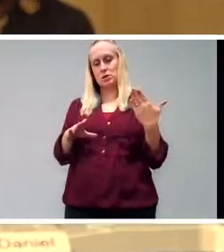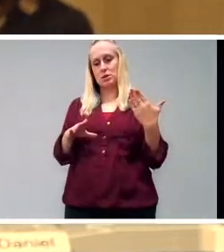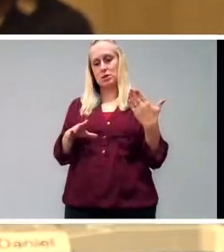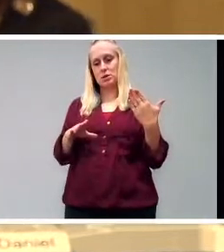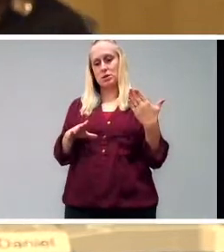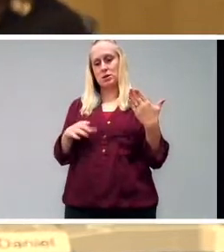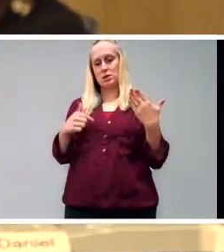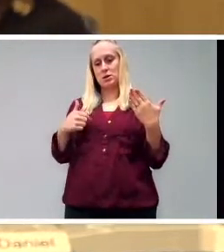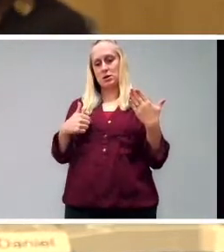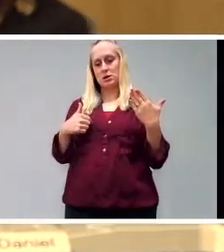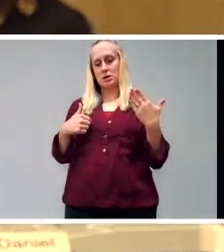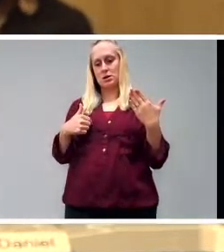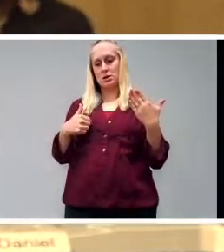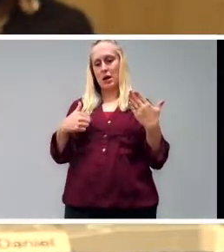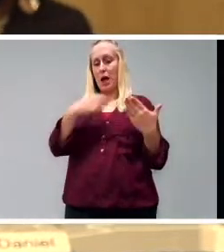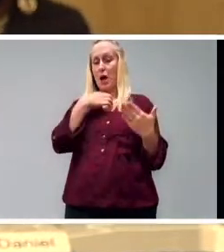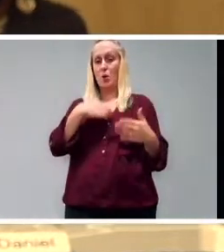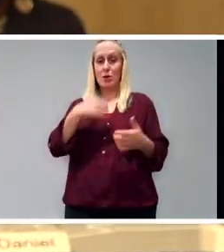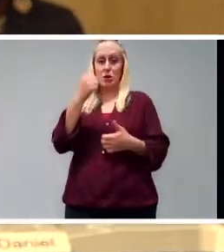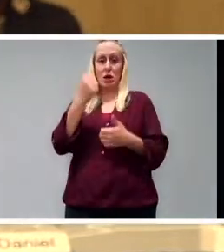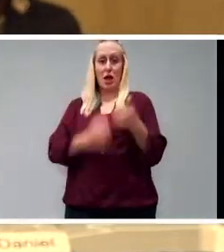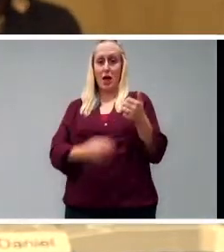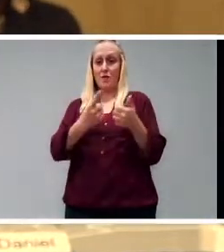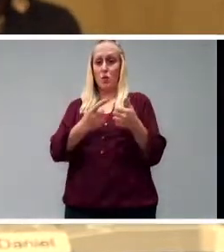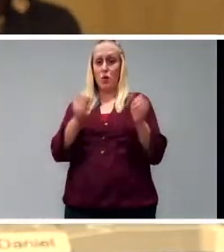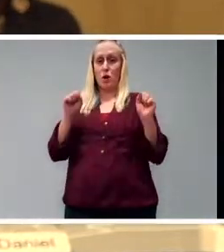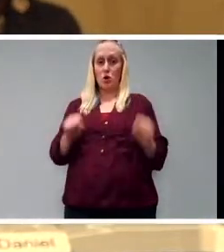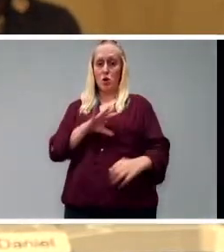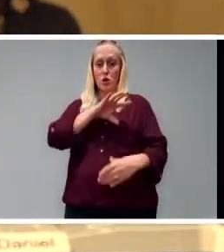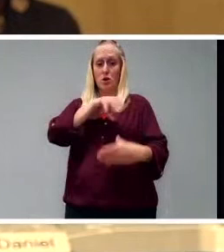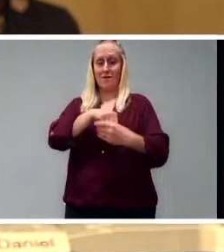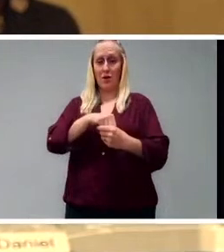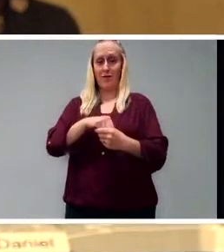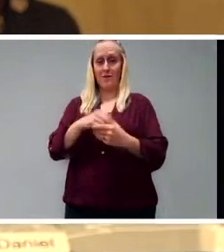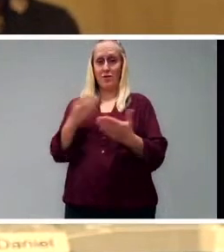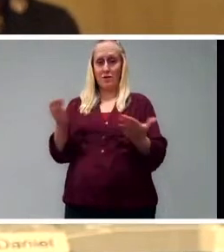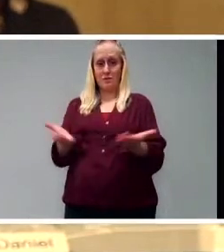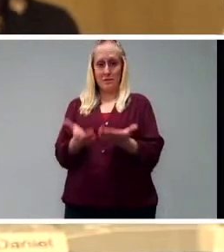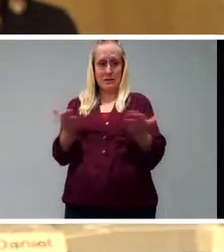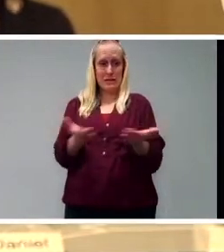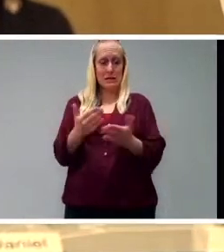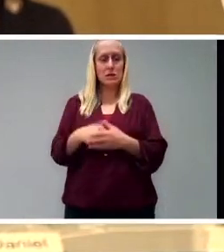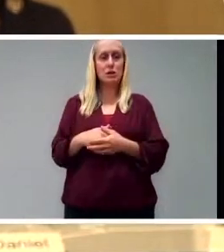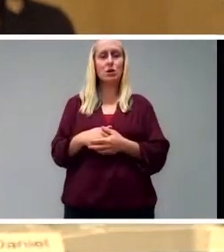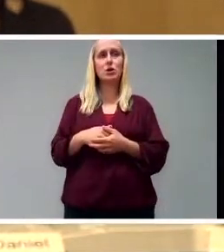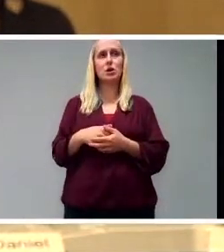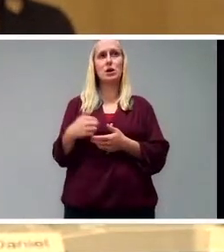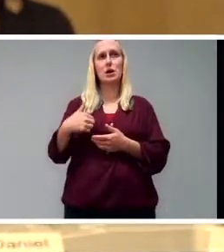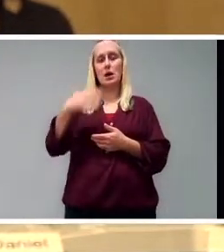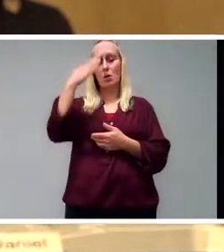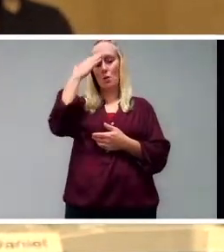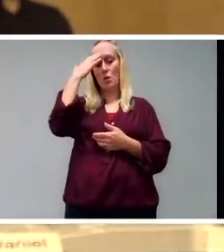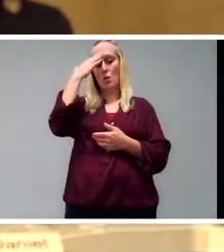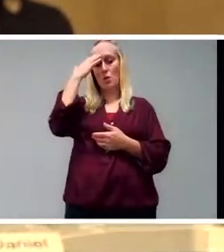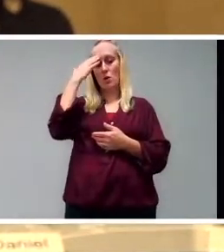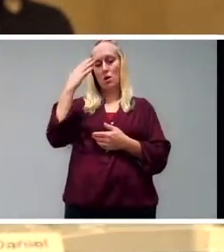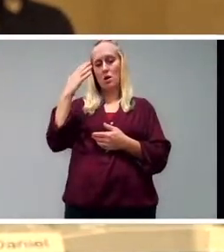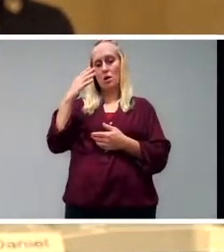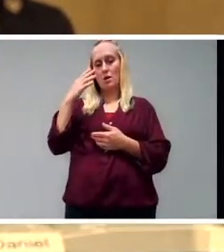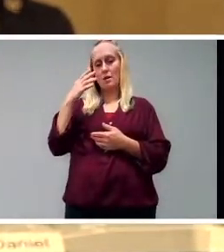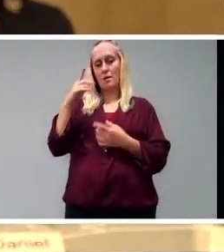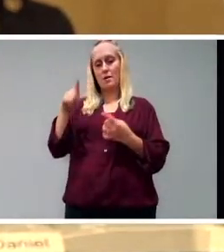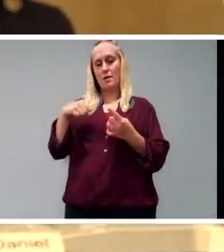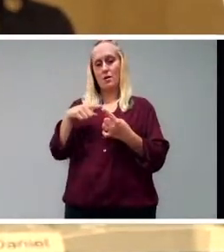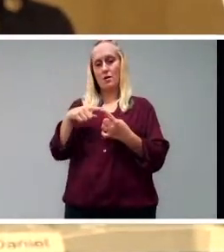I wish that everybody could do something like what we do here. I know, like, when we started filling